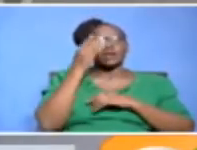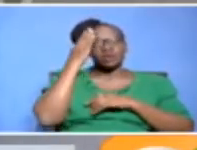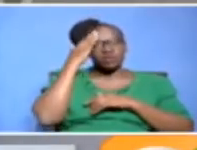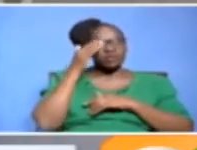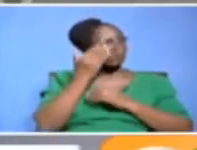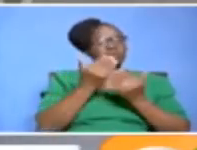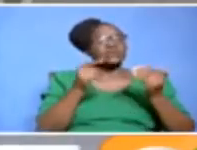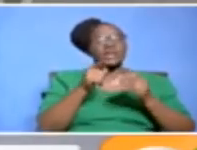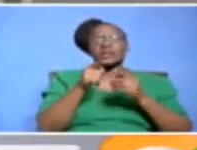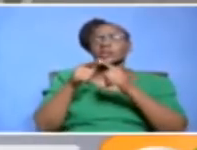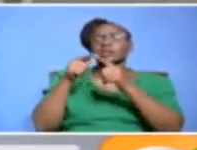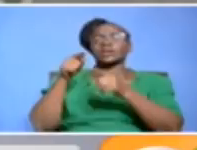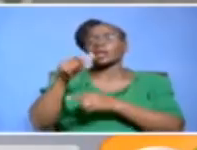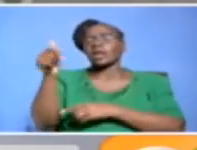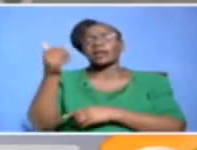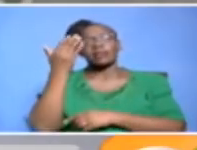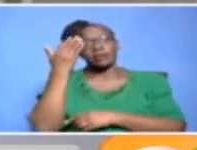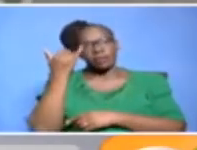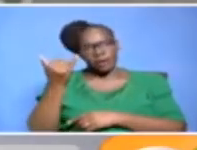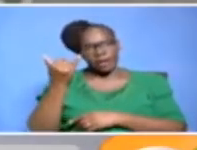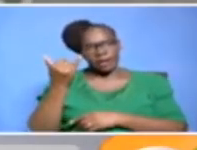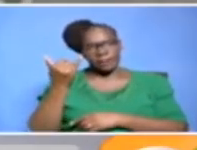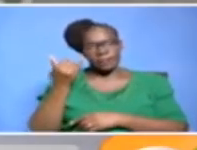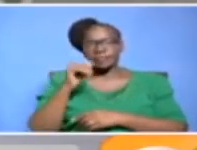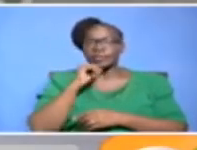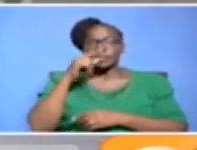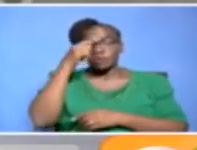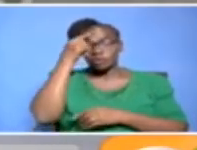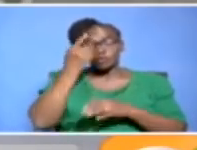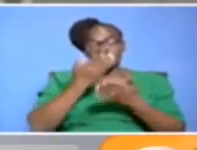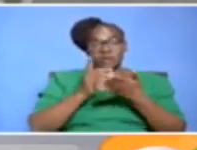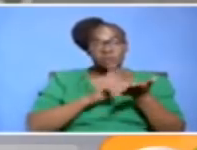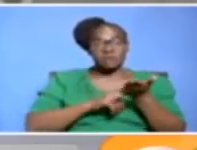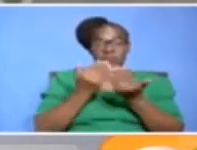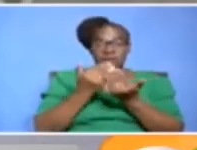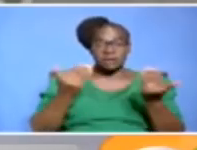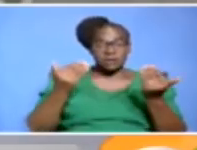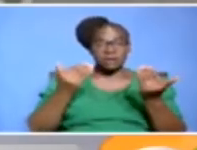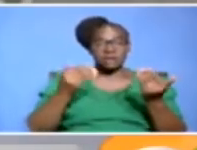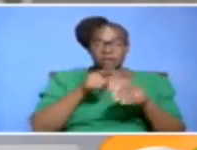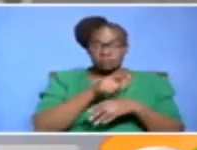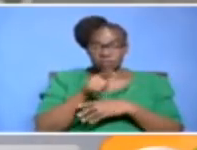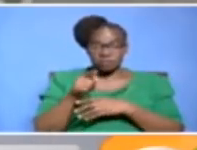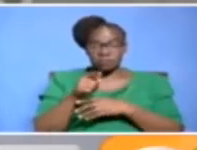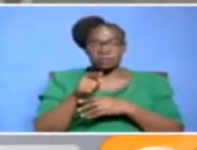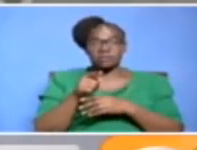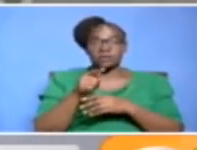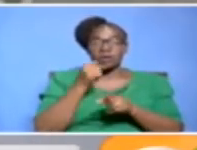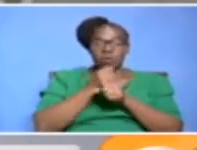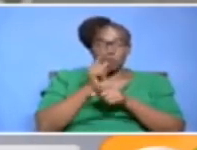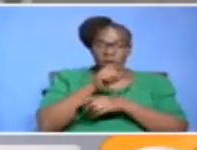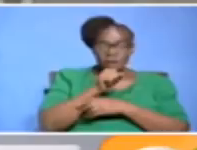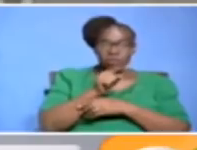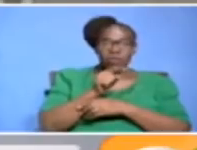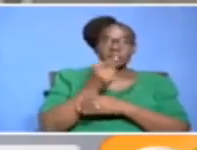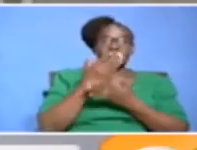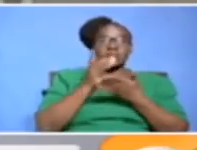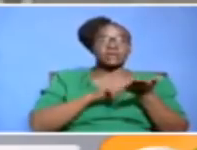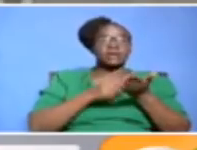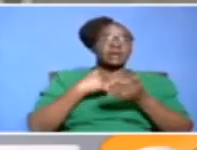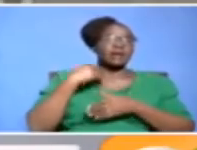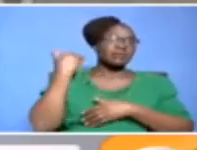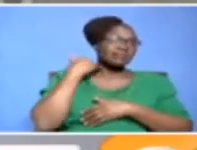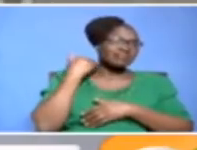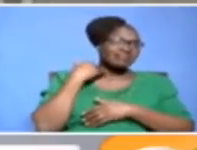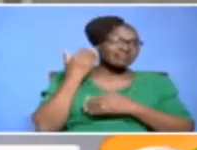crime, and then not because most of the time when the children are committed, there's this criminal